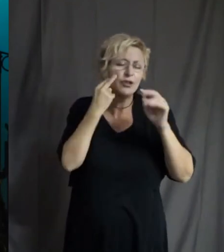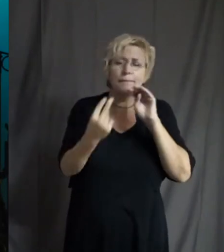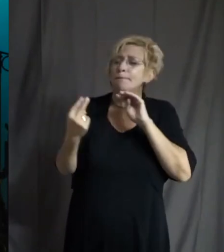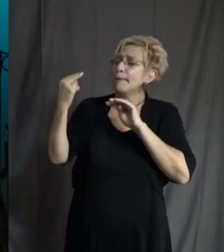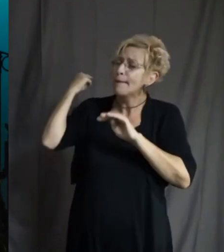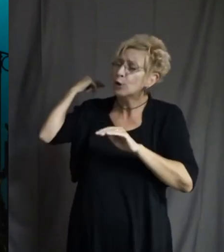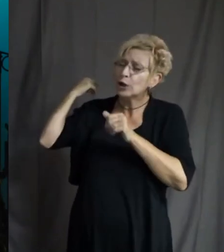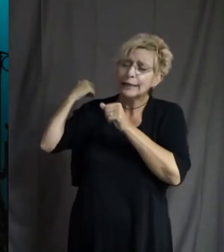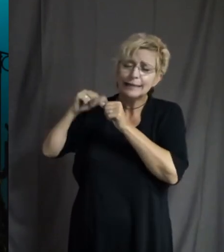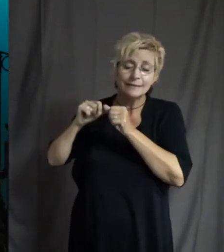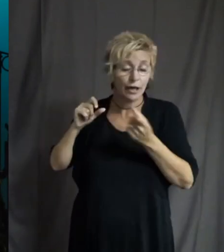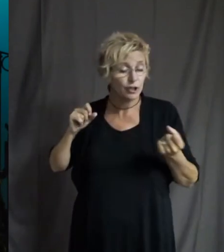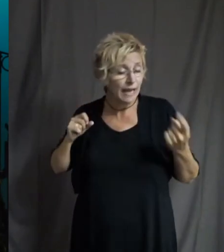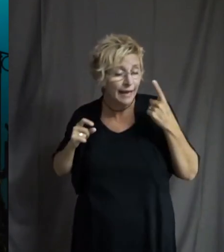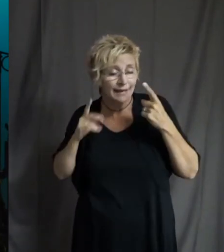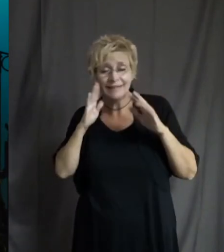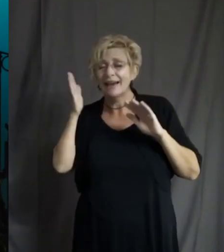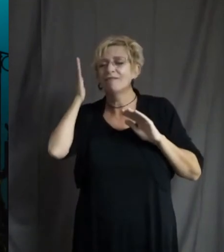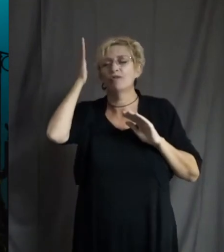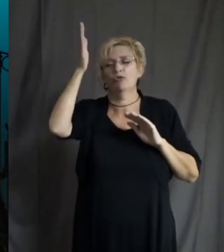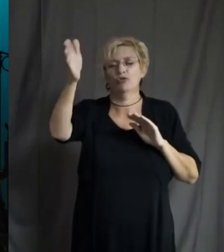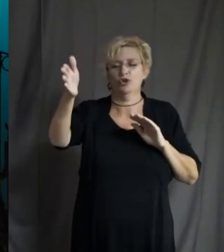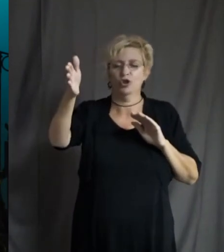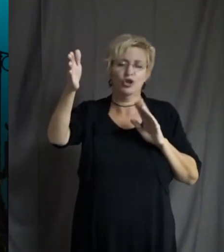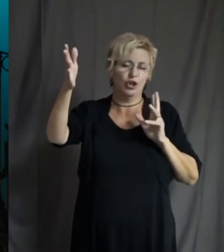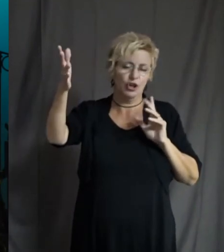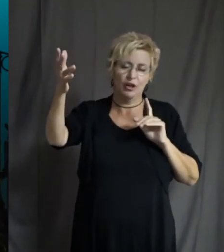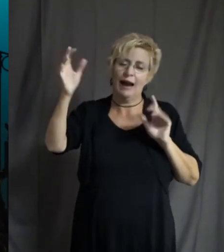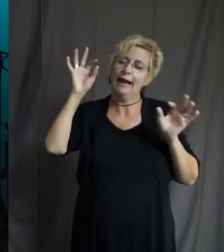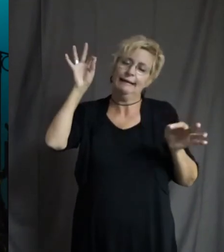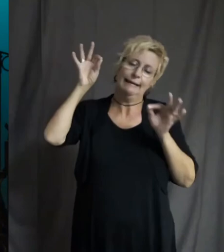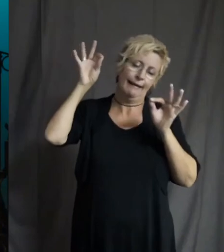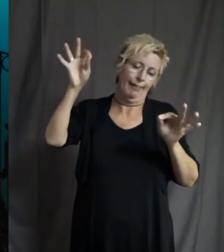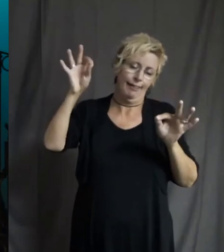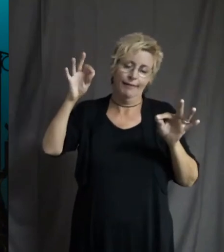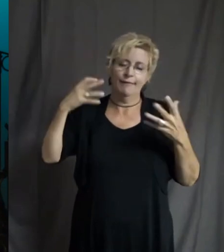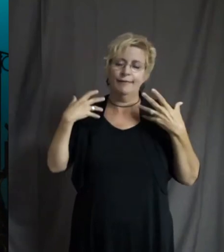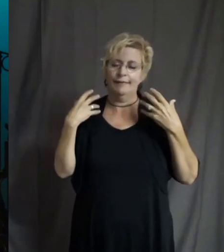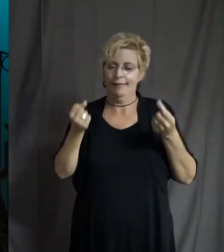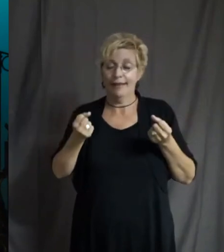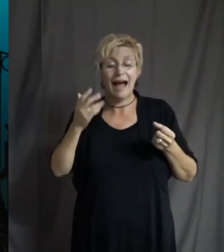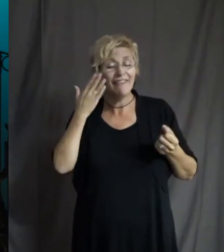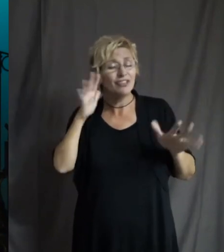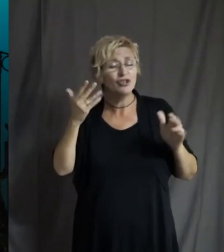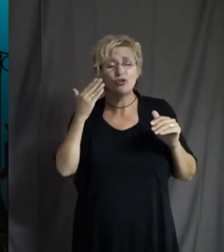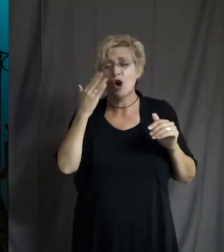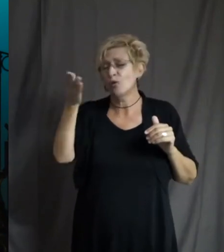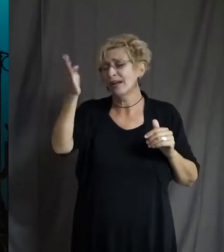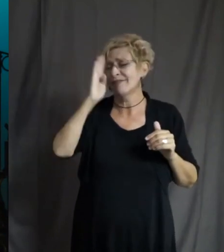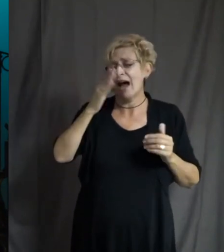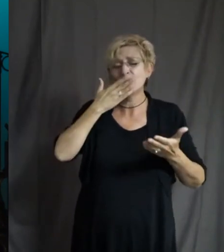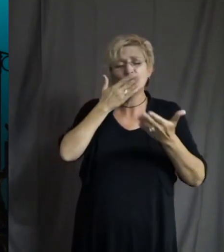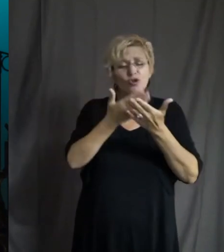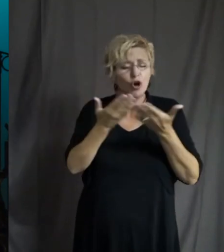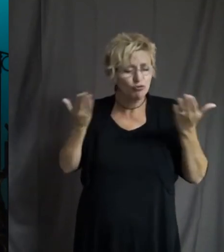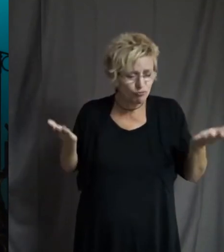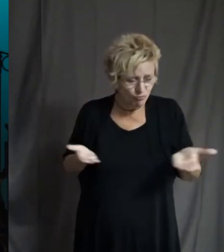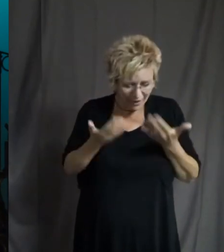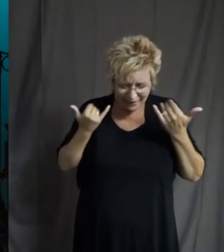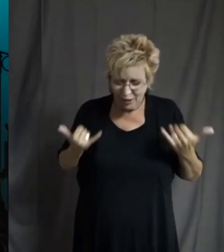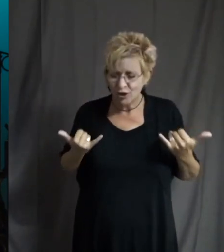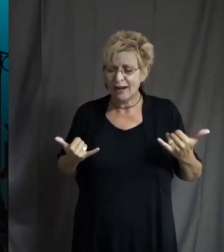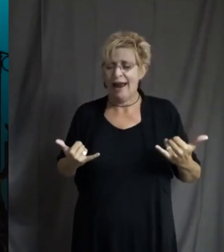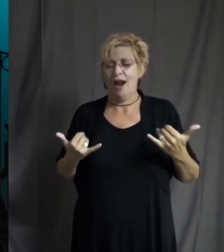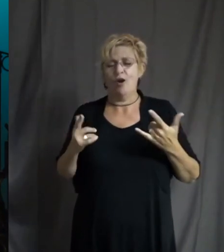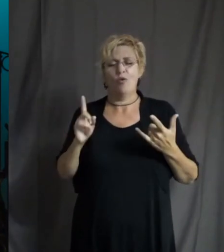soul, of mind, of connections, of memories, of understandings, and of future idealizations. I know that there's a